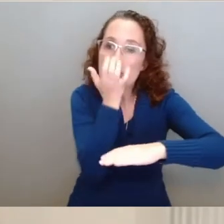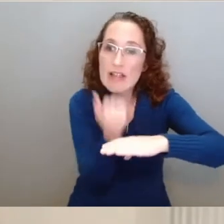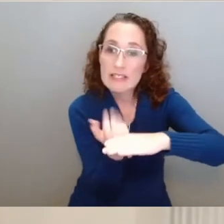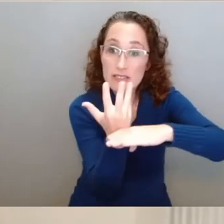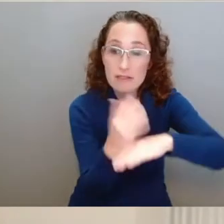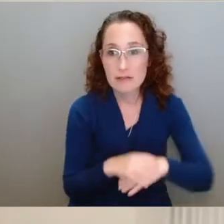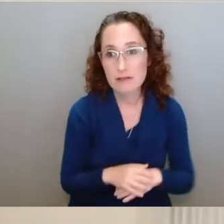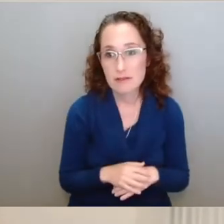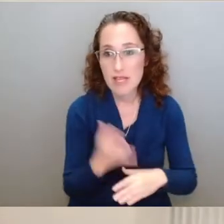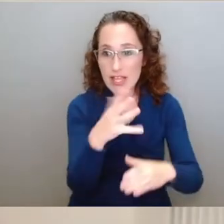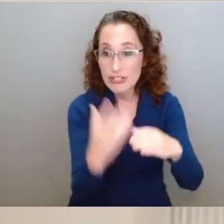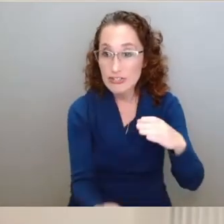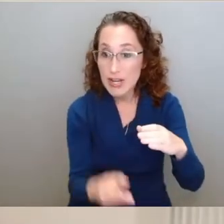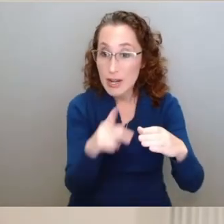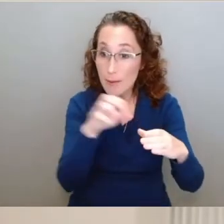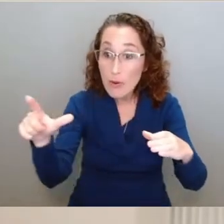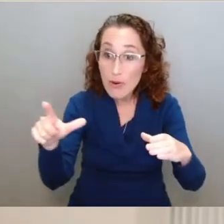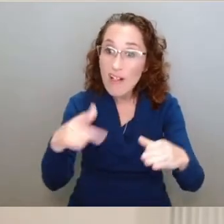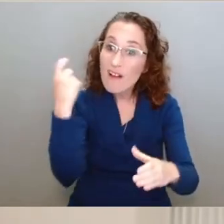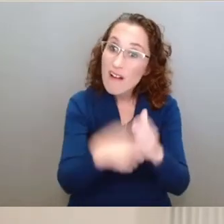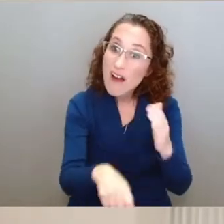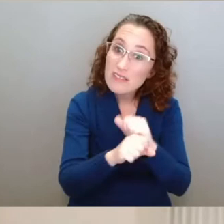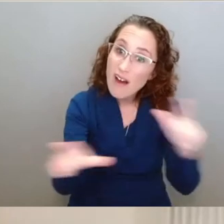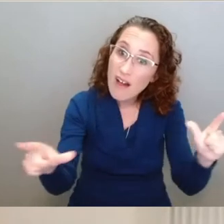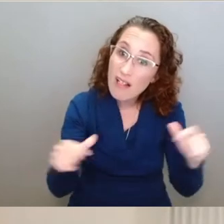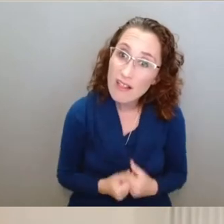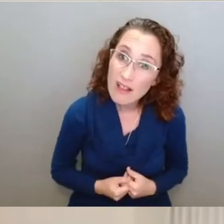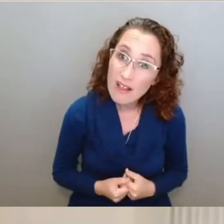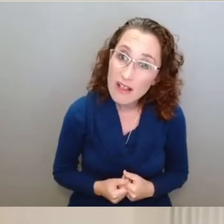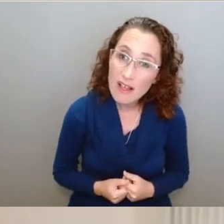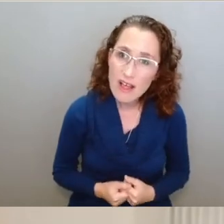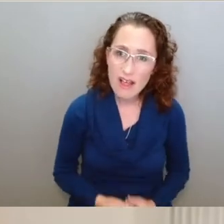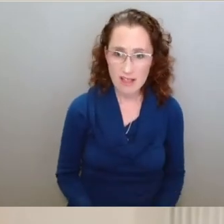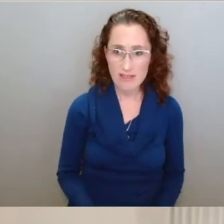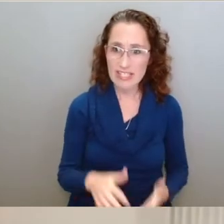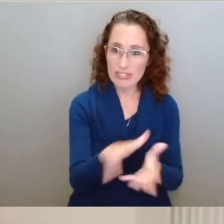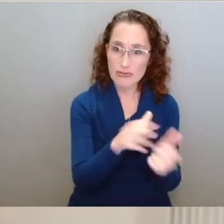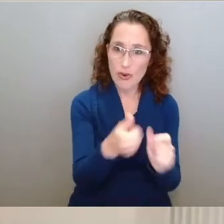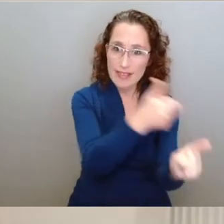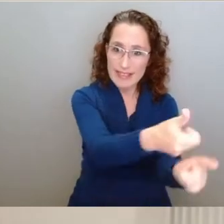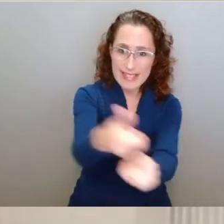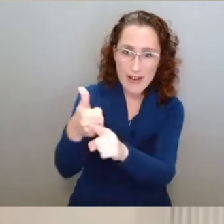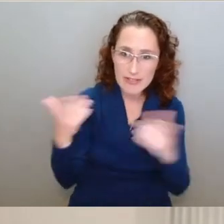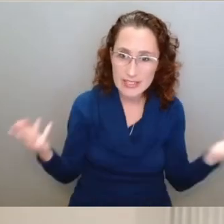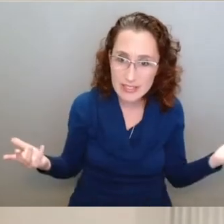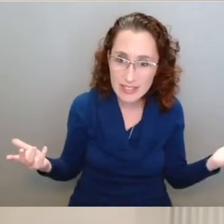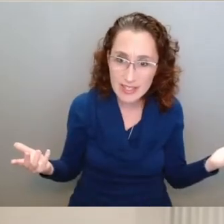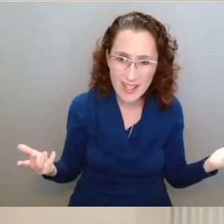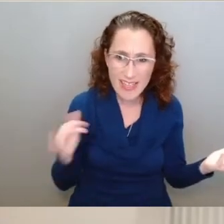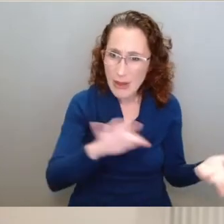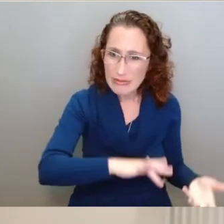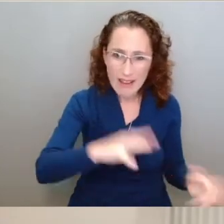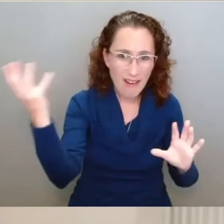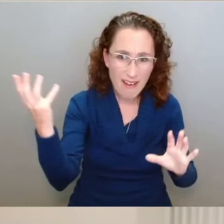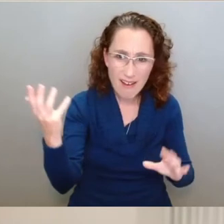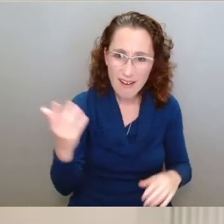drained public pool had a cost for everyone. It was a sense of self-sabotage, of dysfunction at the highest order. And it really